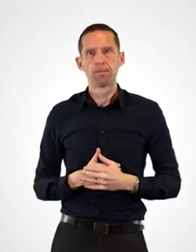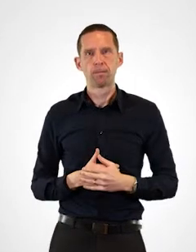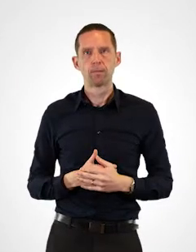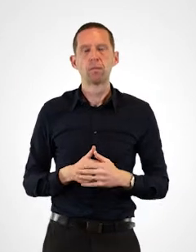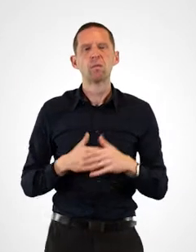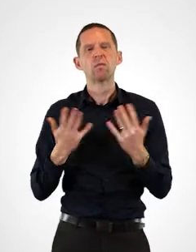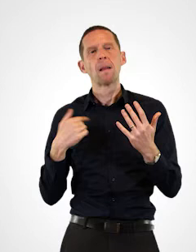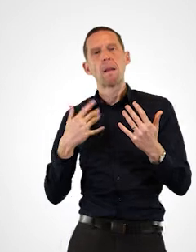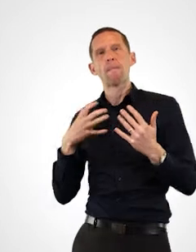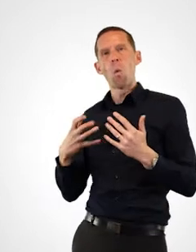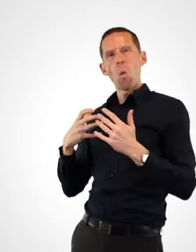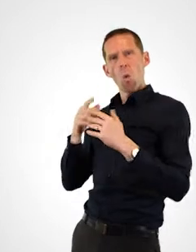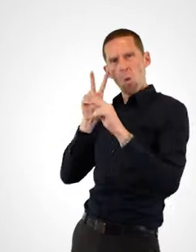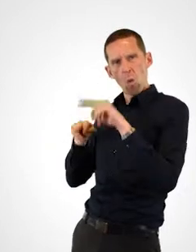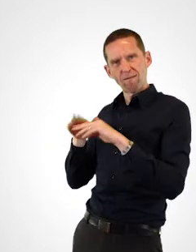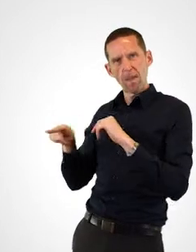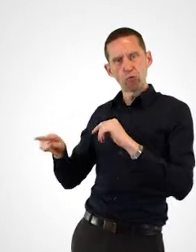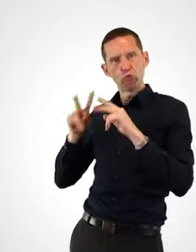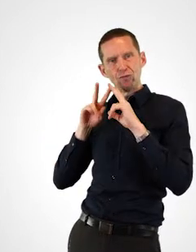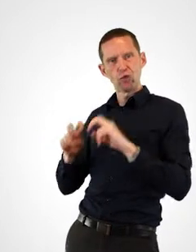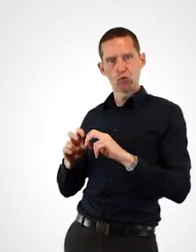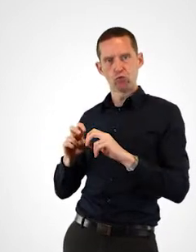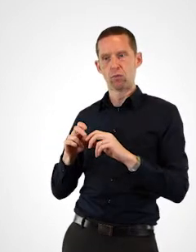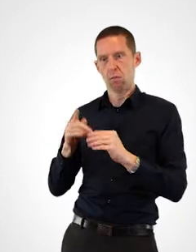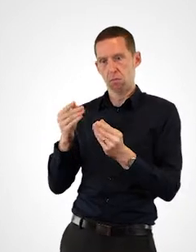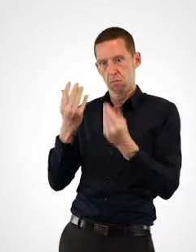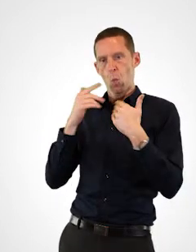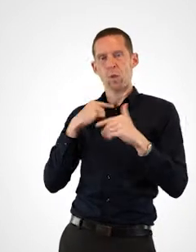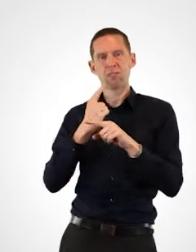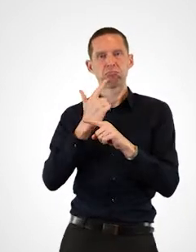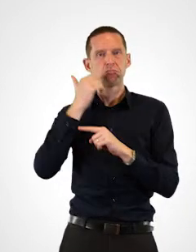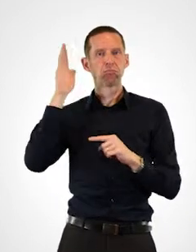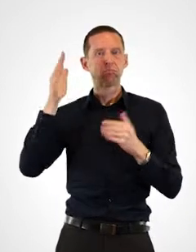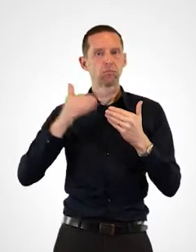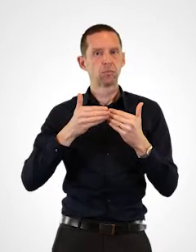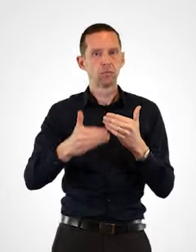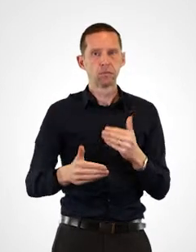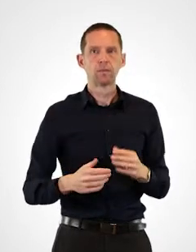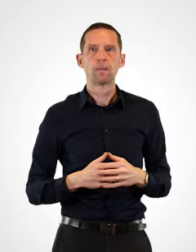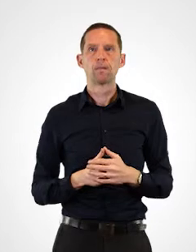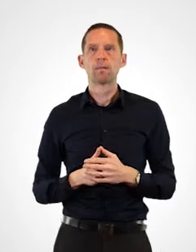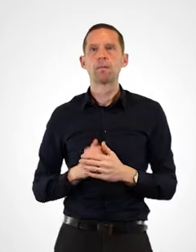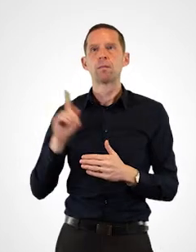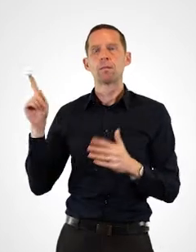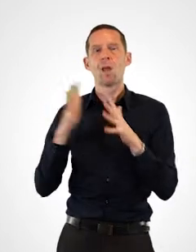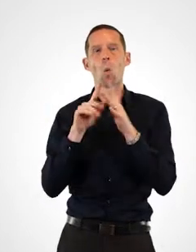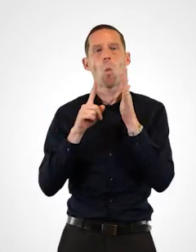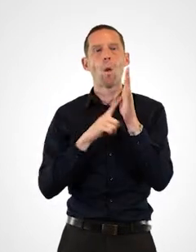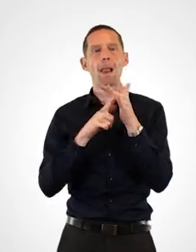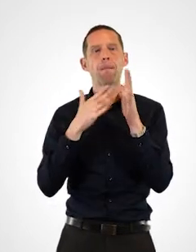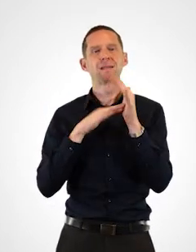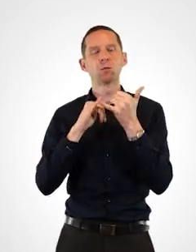the research that informs what we're going to be talking about in this series, a review by Williams